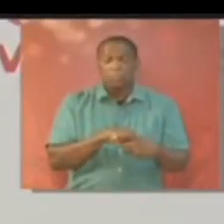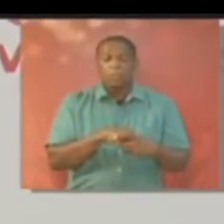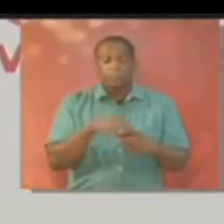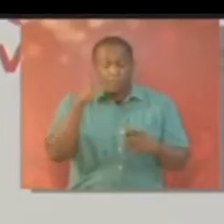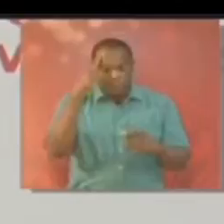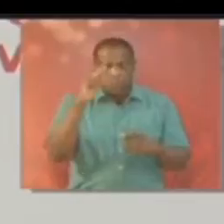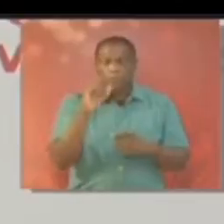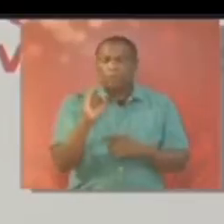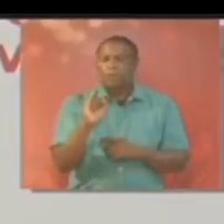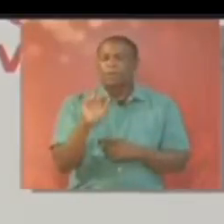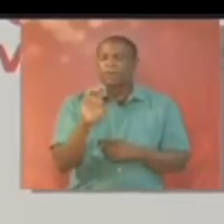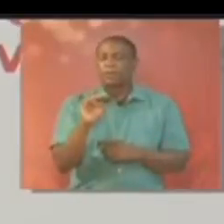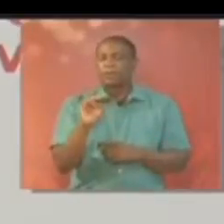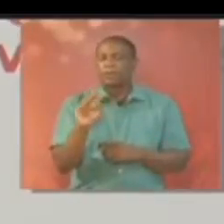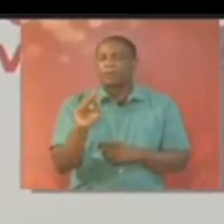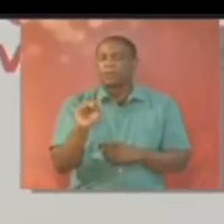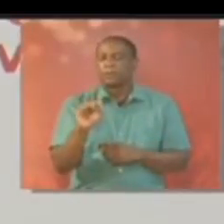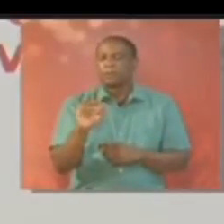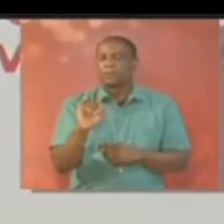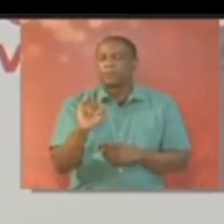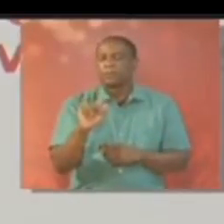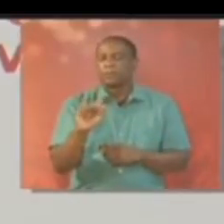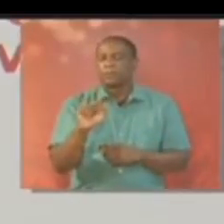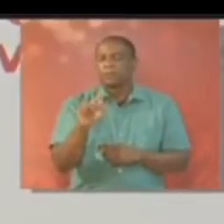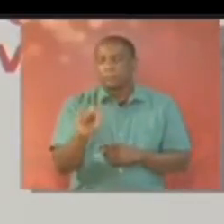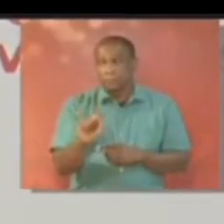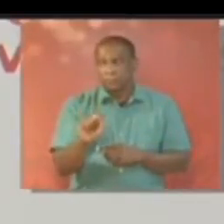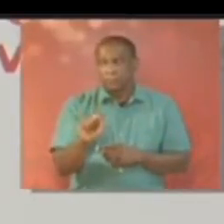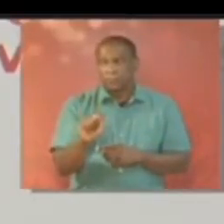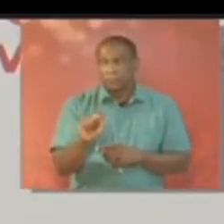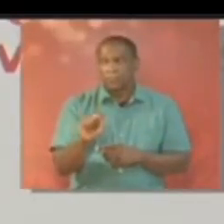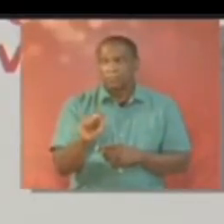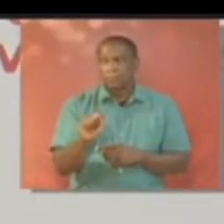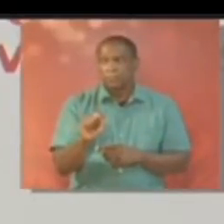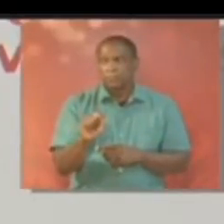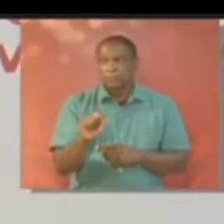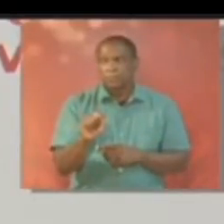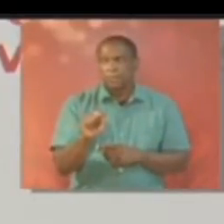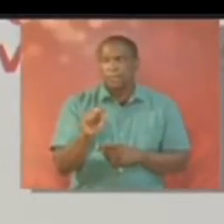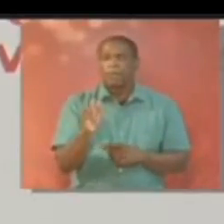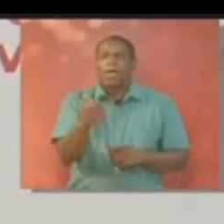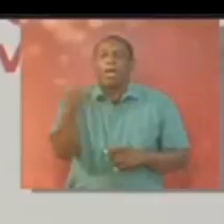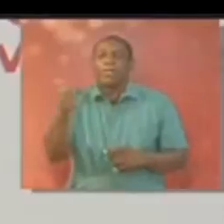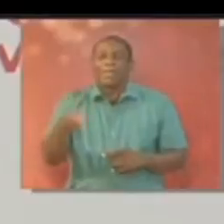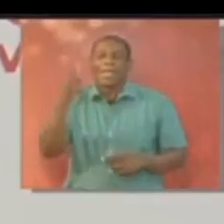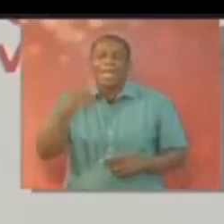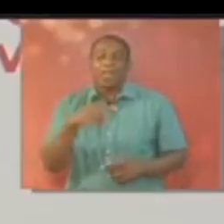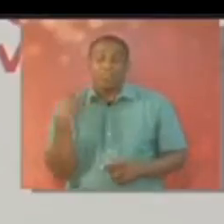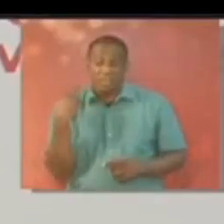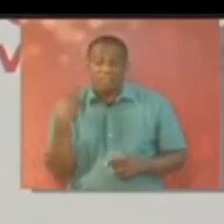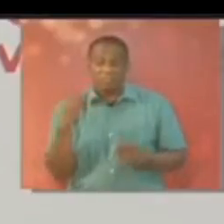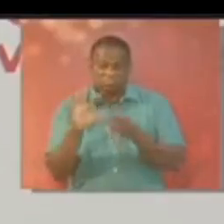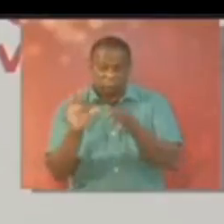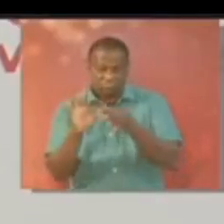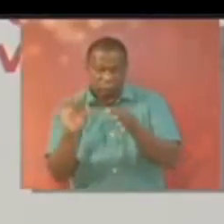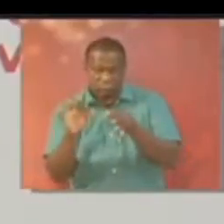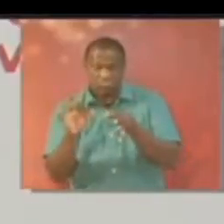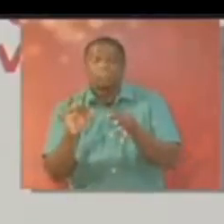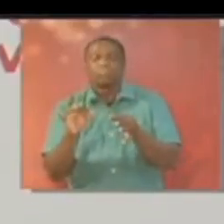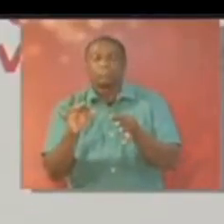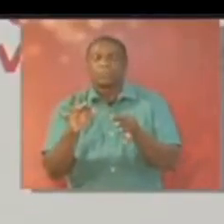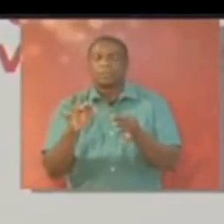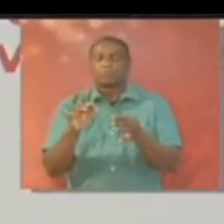immunizations, and it will also be included under that catch-all phrase, other high-risk infectious diseases. So in other